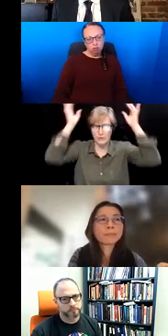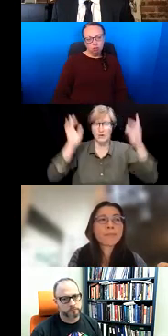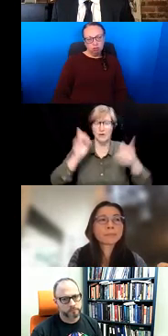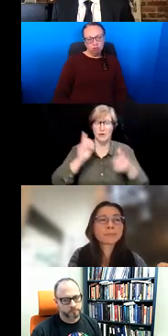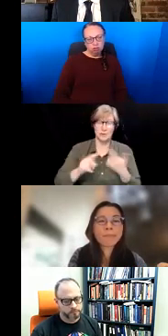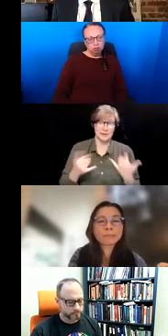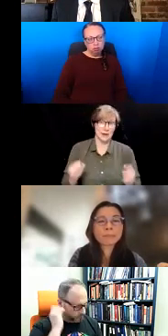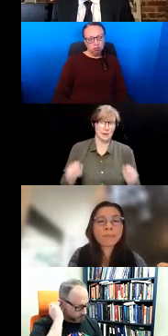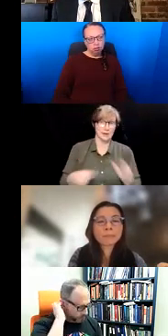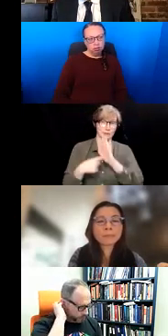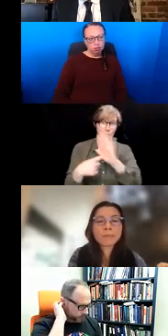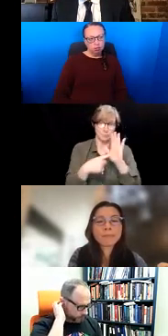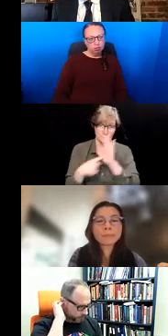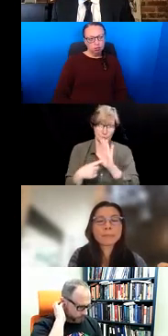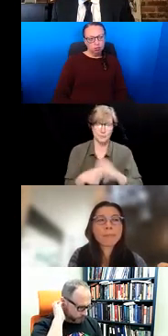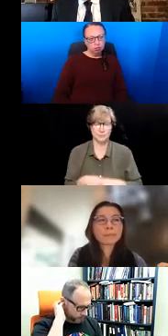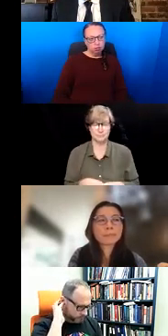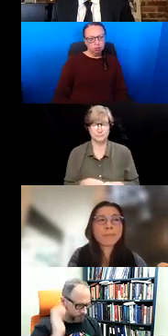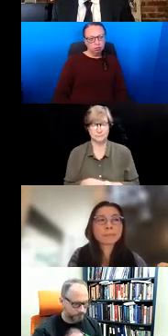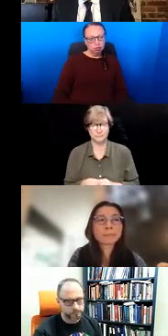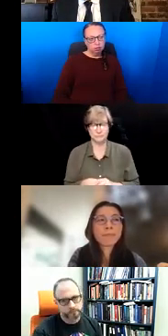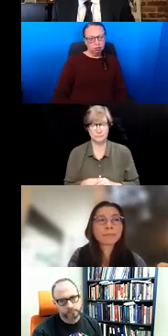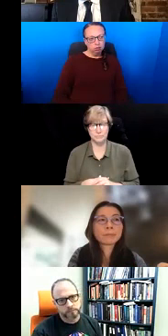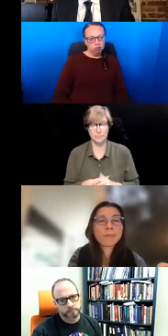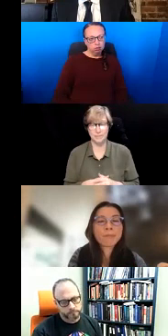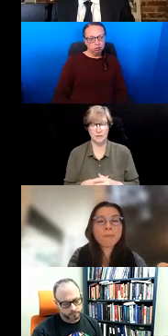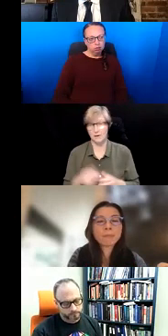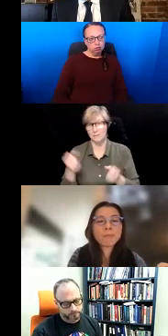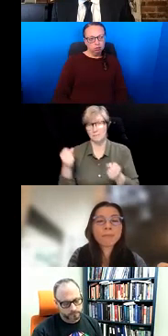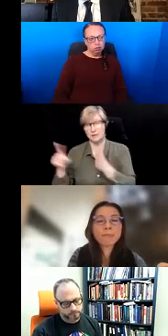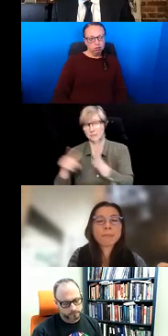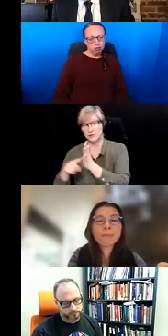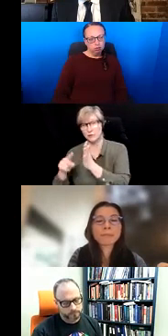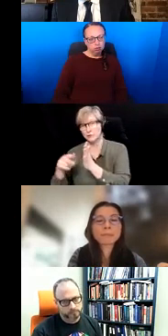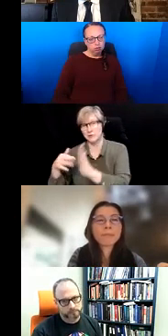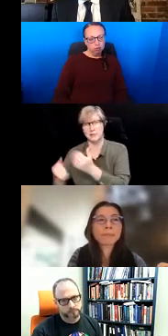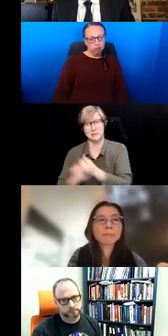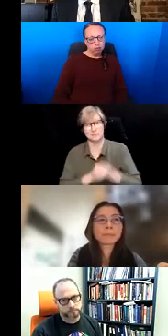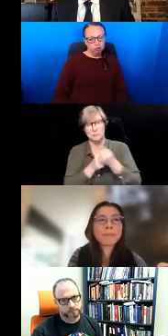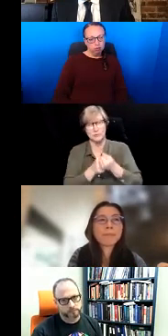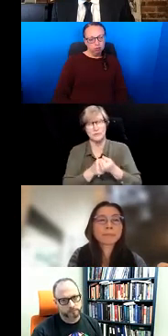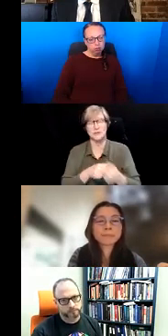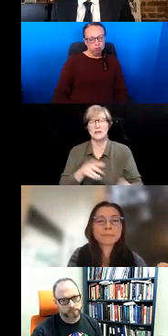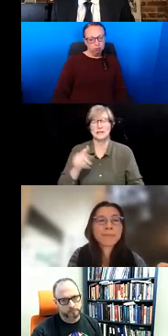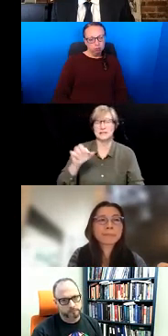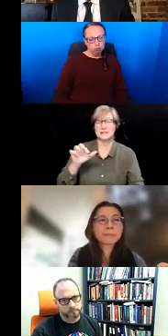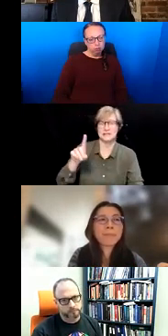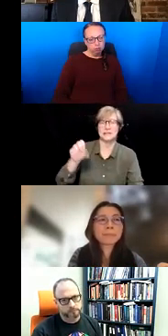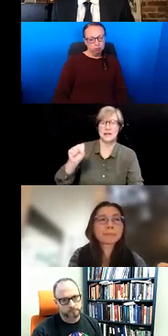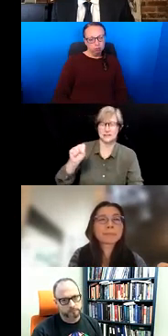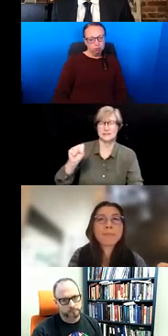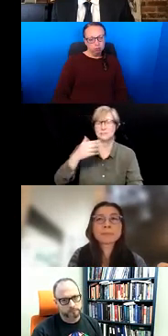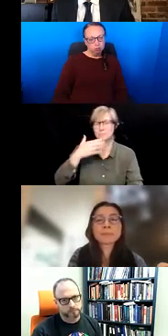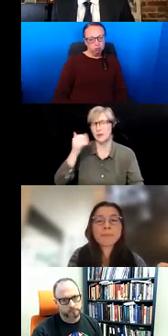demonstrate is that across multiple studies that have employed this approach, again, tDCS is favored compared to